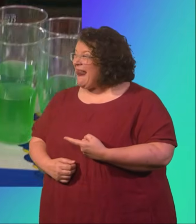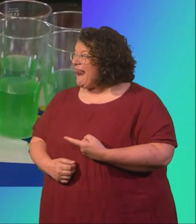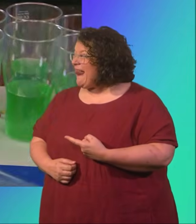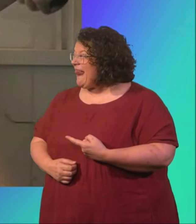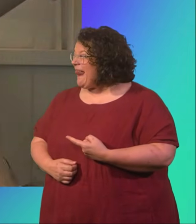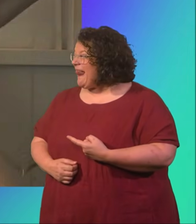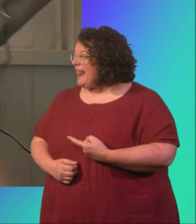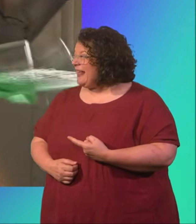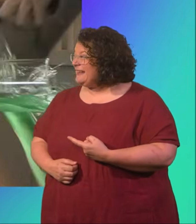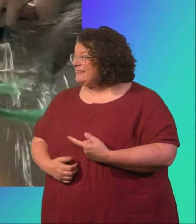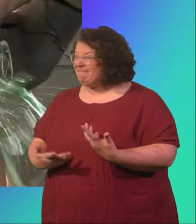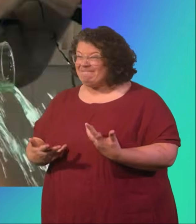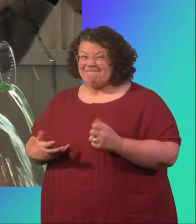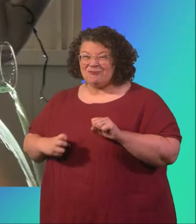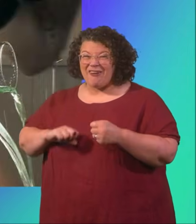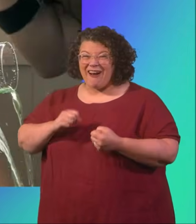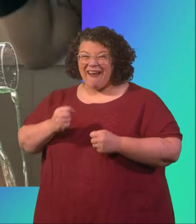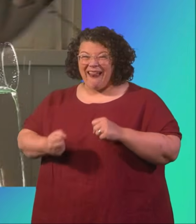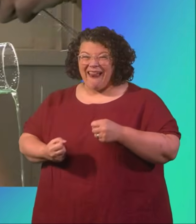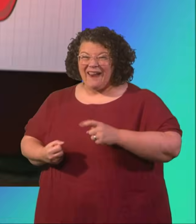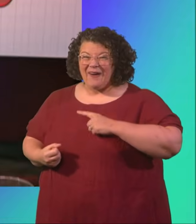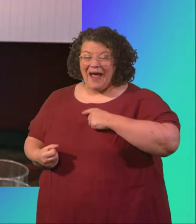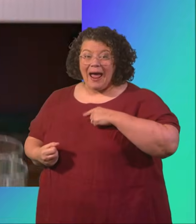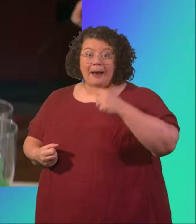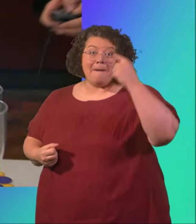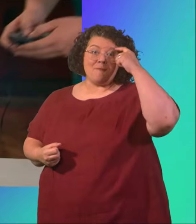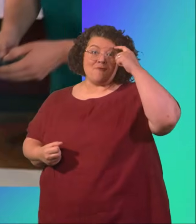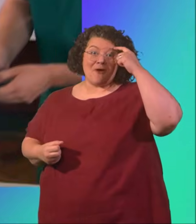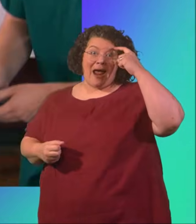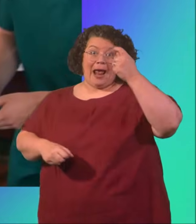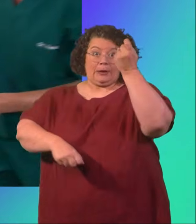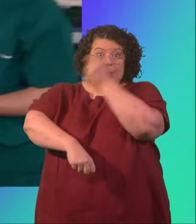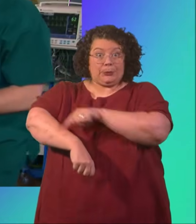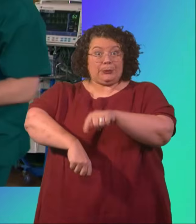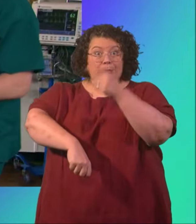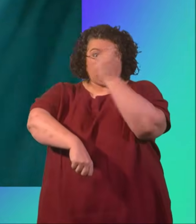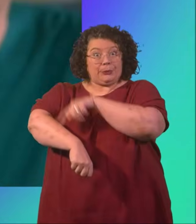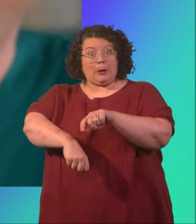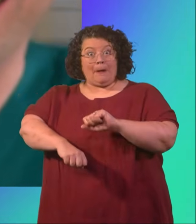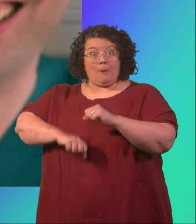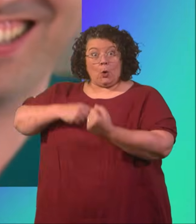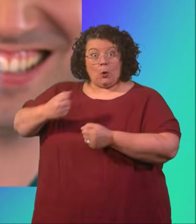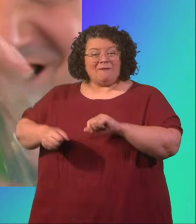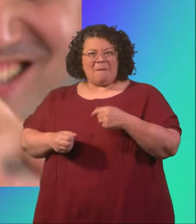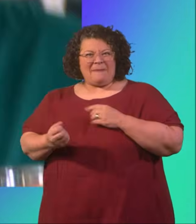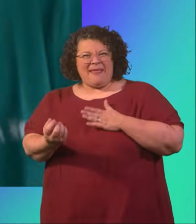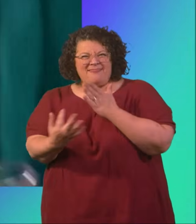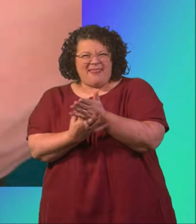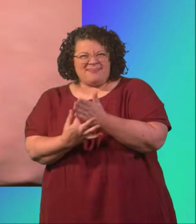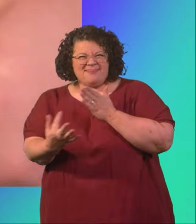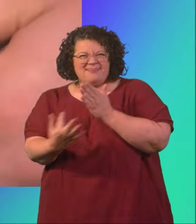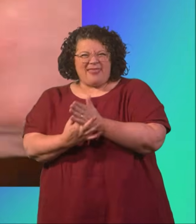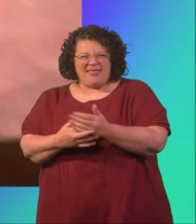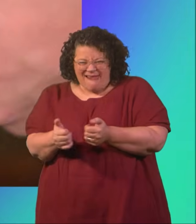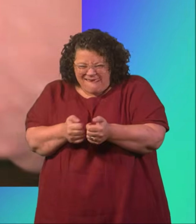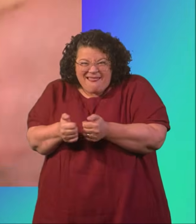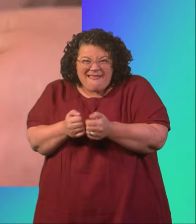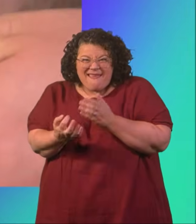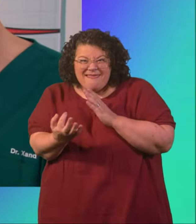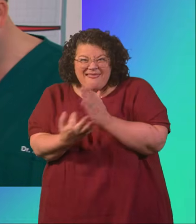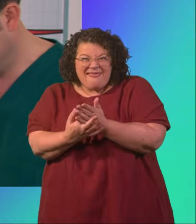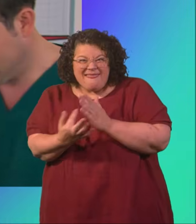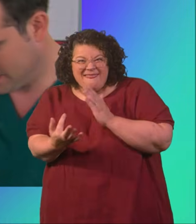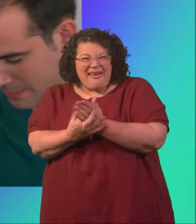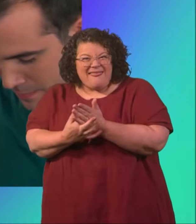Chris is struggling because whilst his brain is sending electrical charges to move his muscles correctly, I'm interfering by sending my own electric